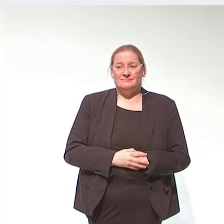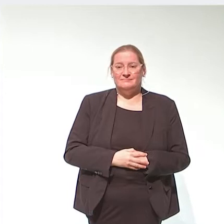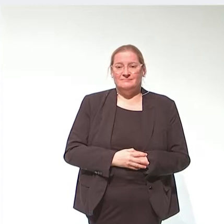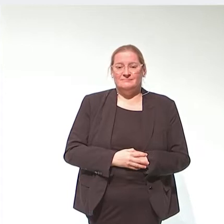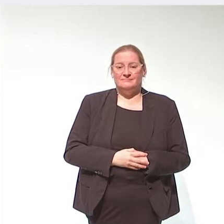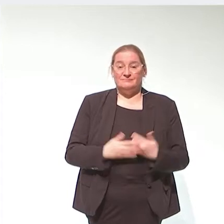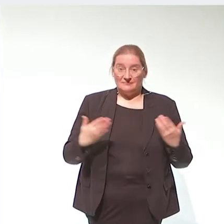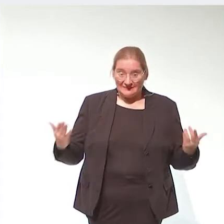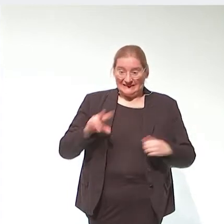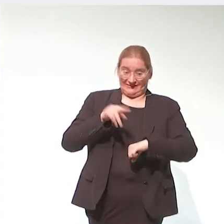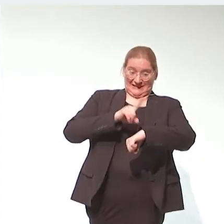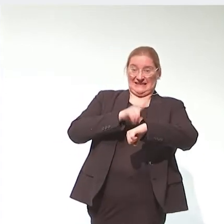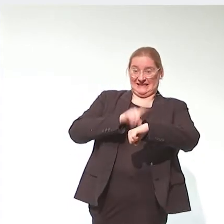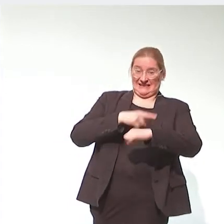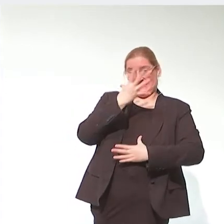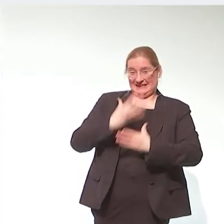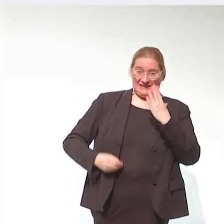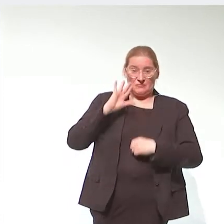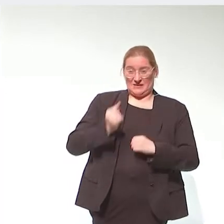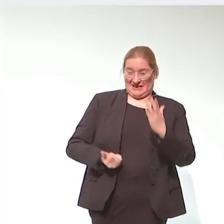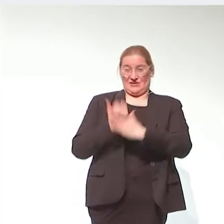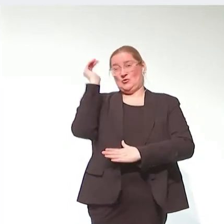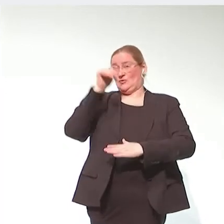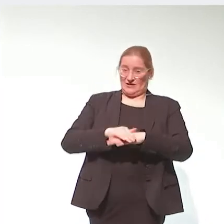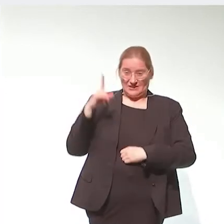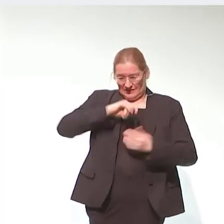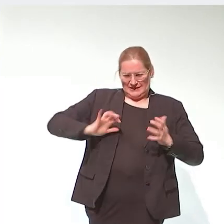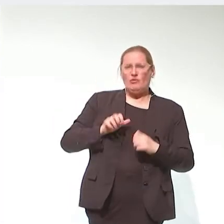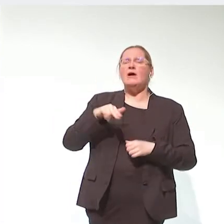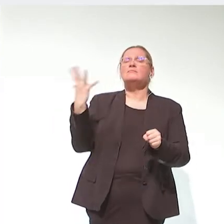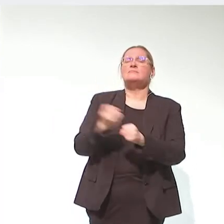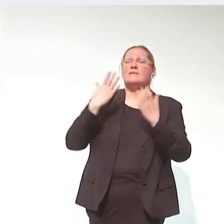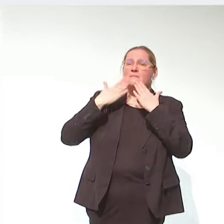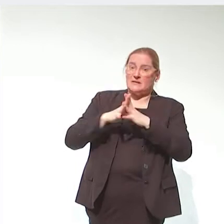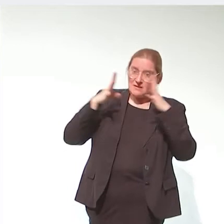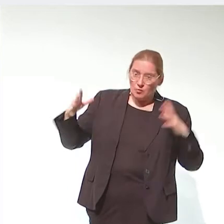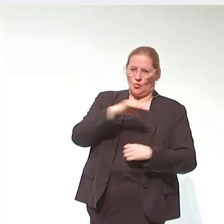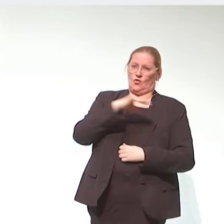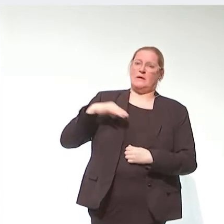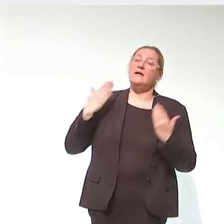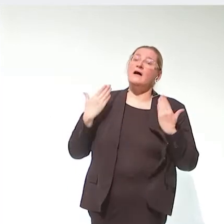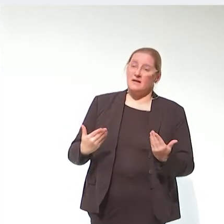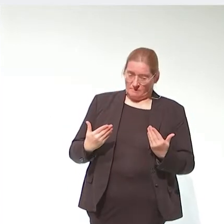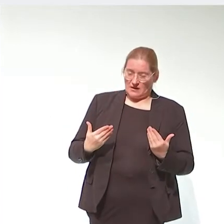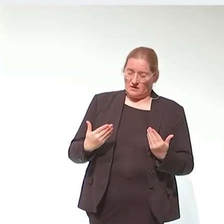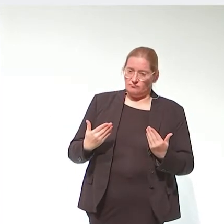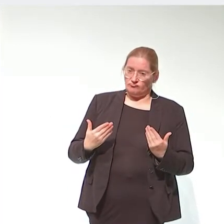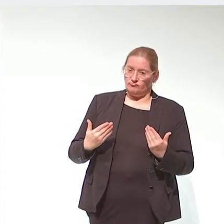Malheureusement. Thank you very much. Most interesting. Unfortunately, we are pressed by time. We're going to be pressed by